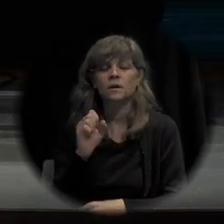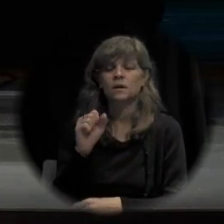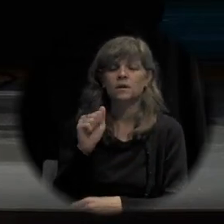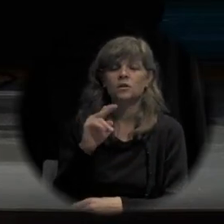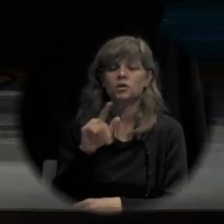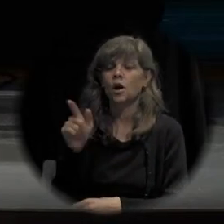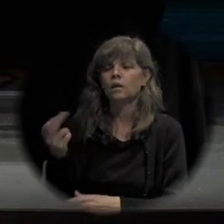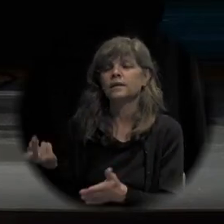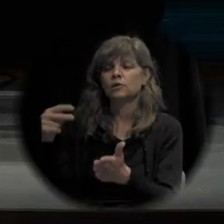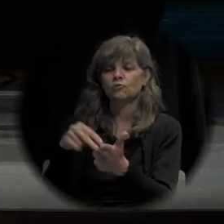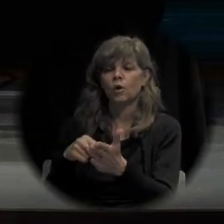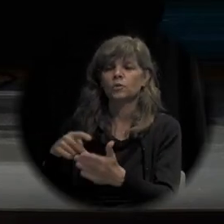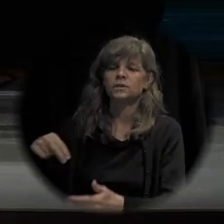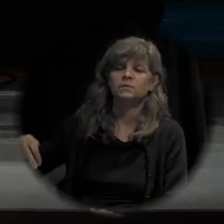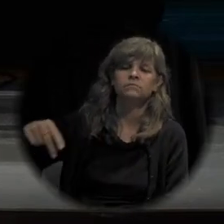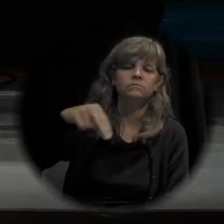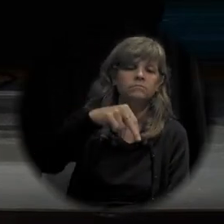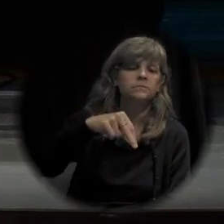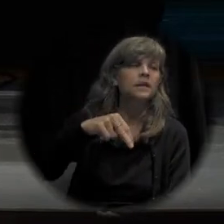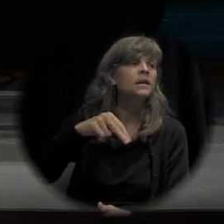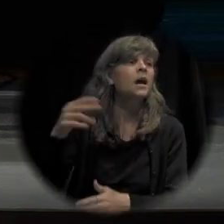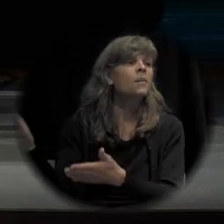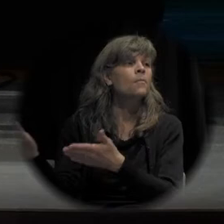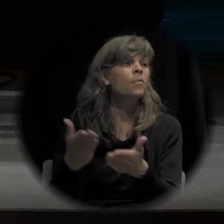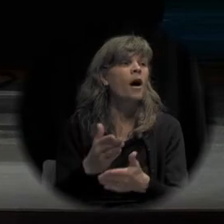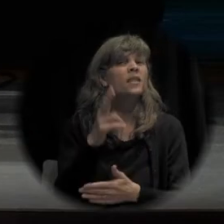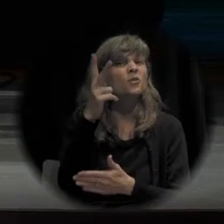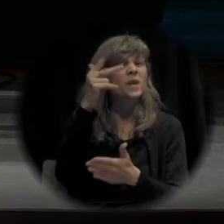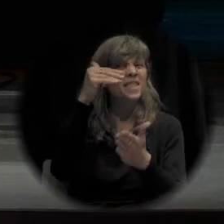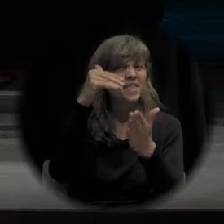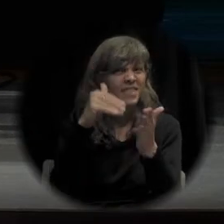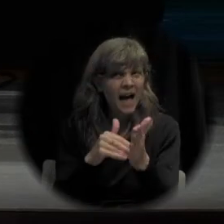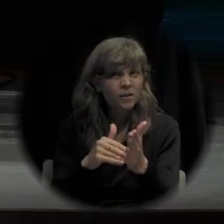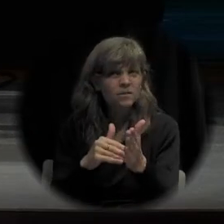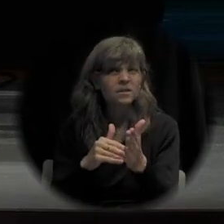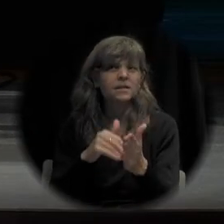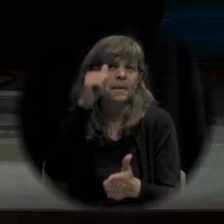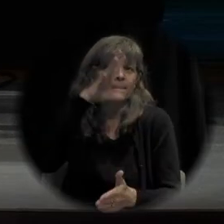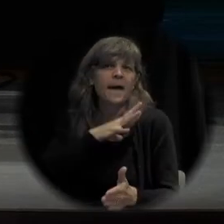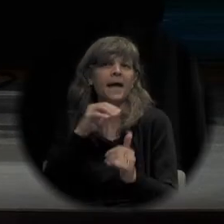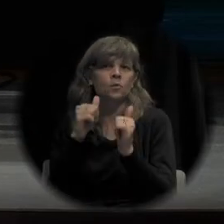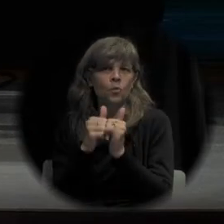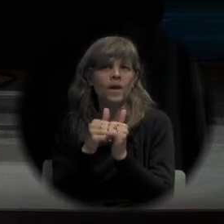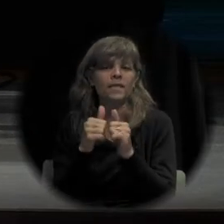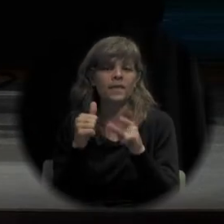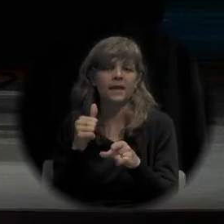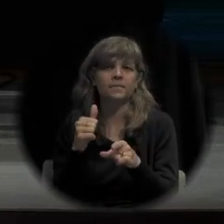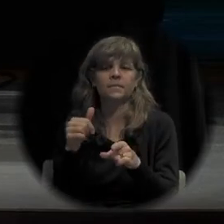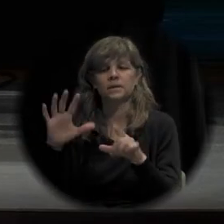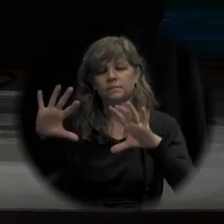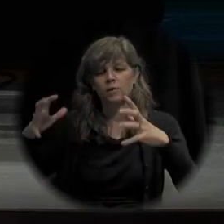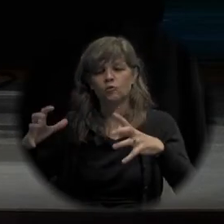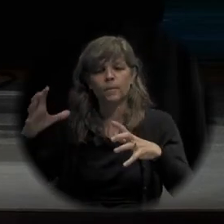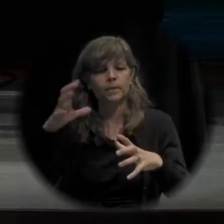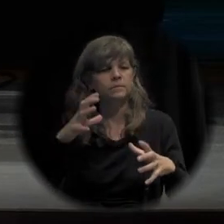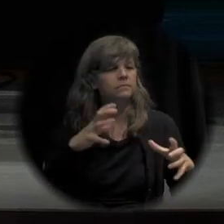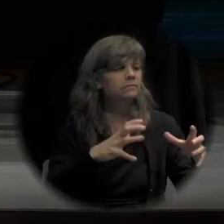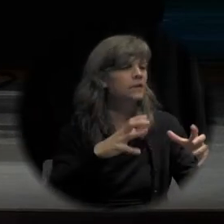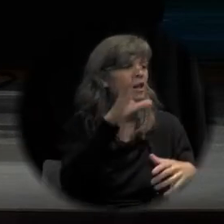down to the wilderness of Ziph with 3,000 chosen men of Israel to seek David in the wilderness of Ziph. And I don't think he was planning a party